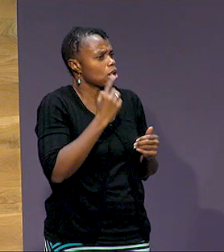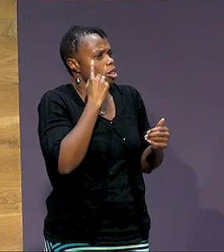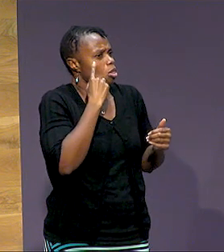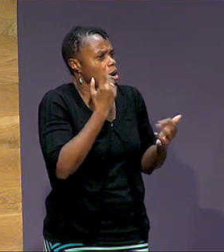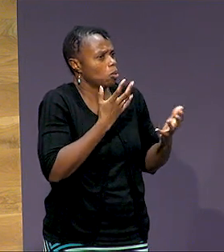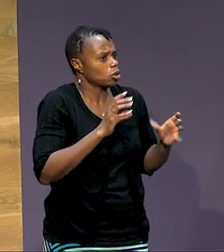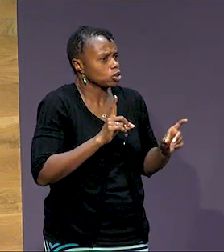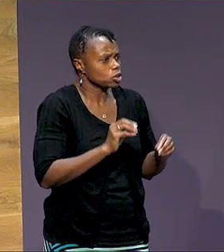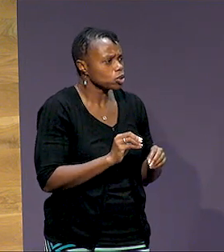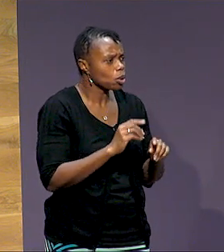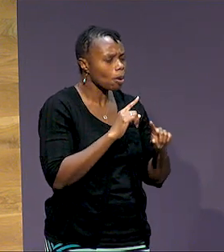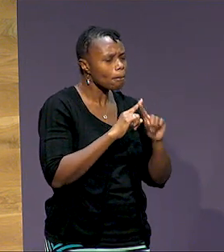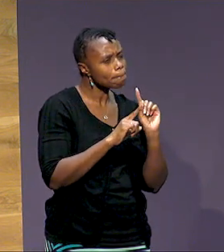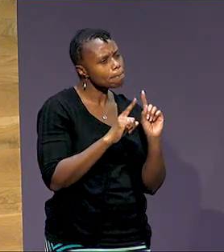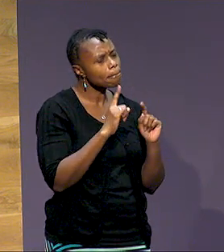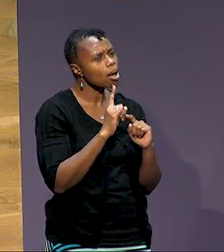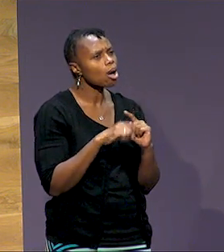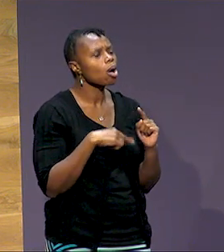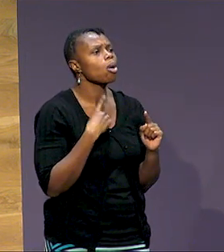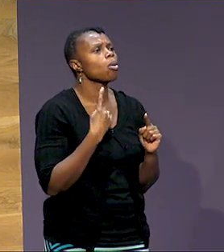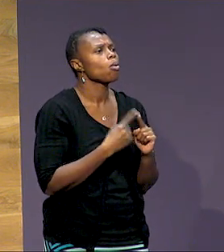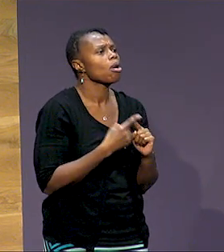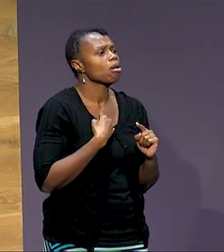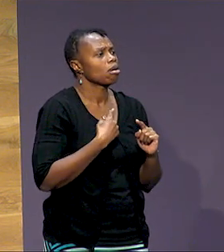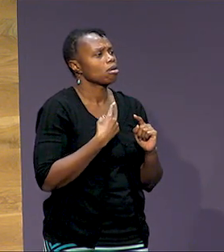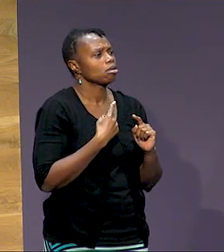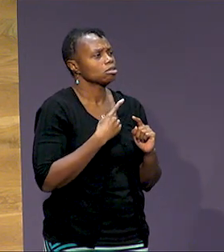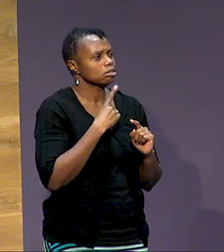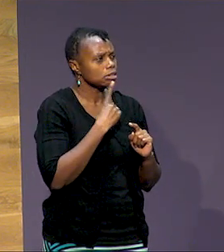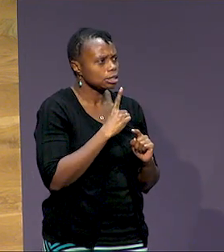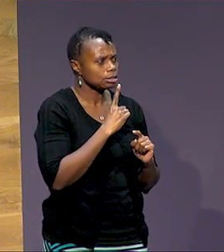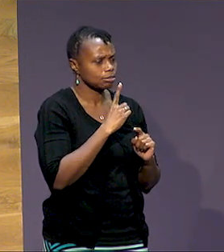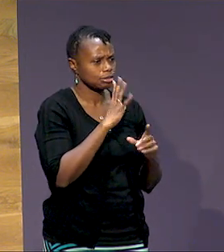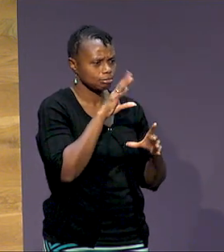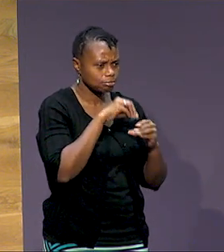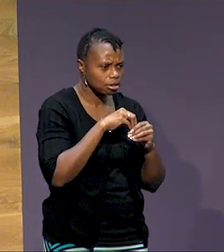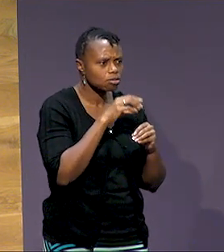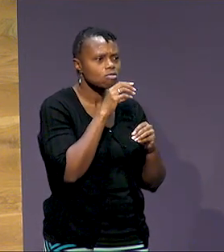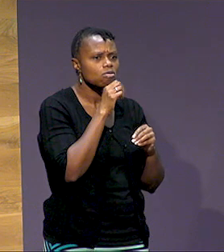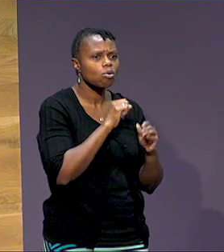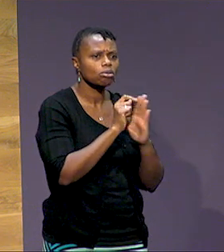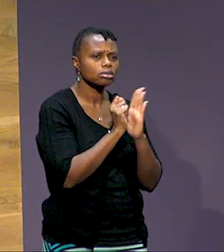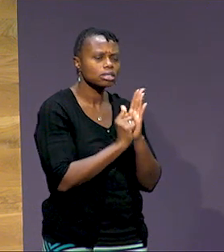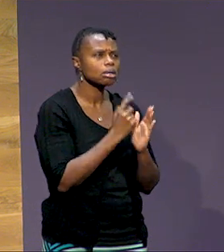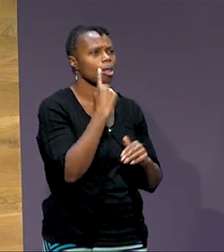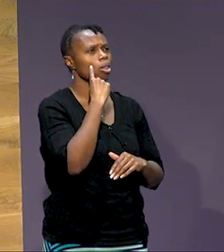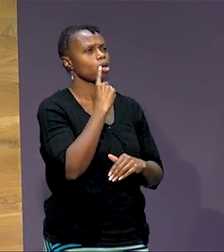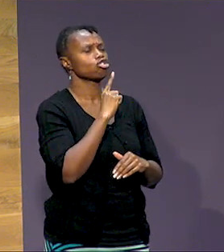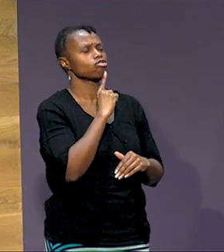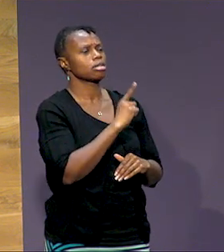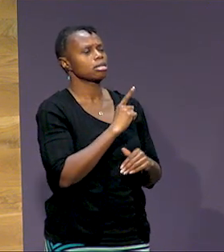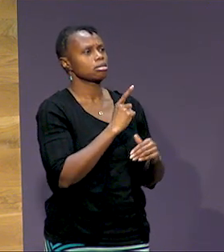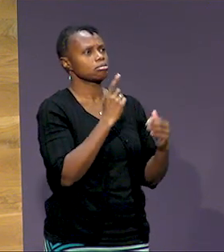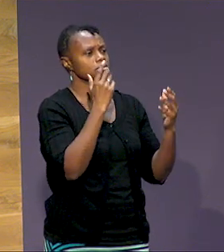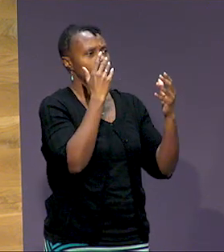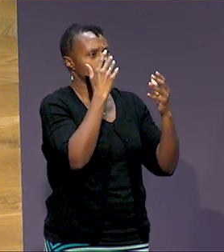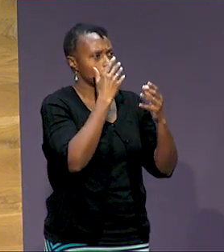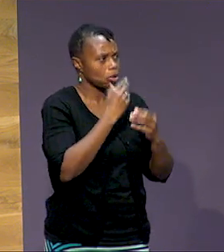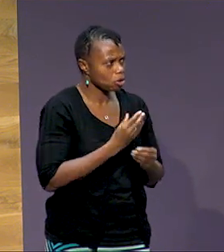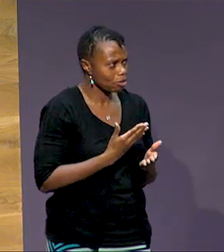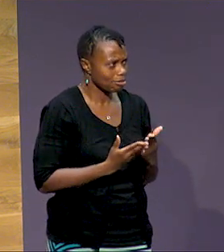Testament, the more I realized that there's a literary beauty to what each of the various authors in the text are doing. And